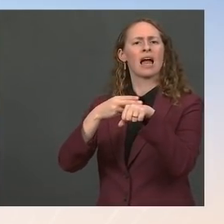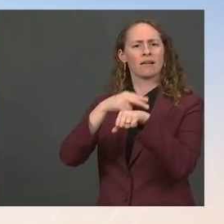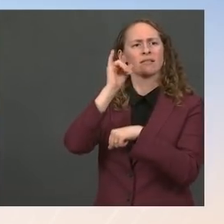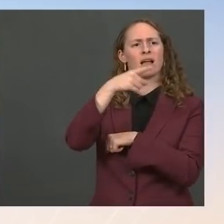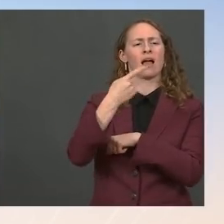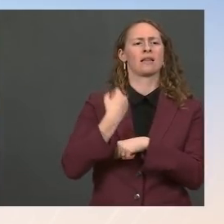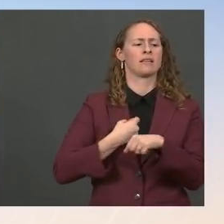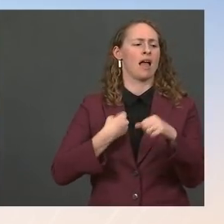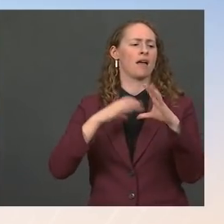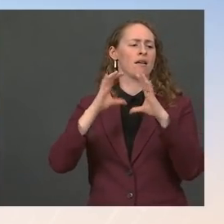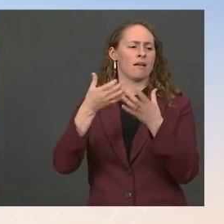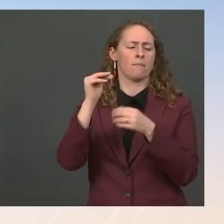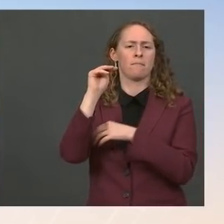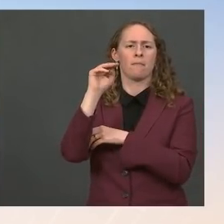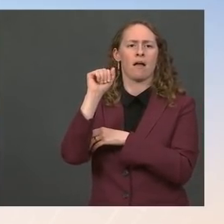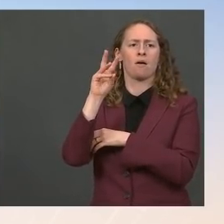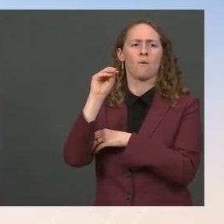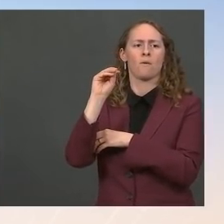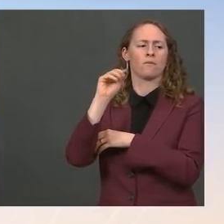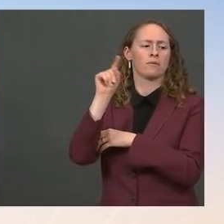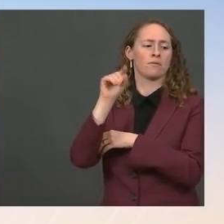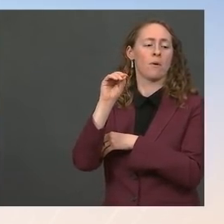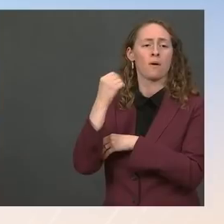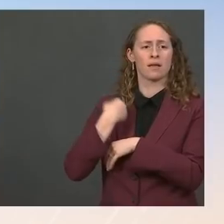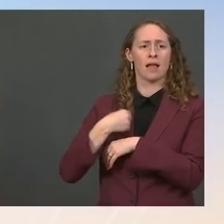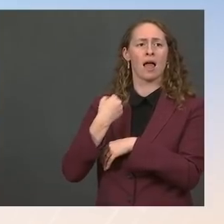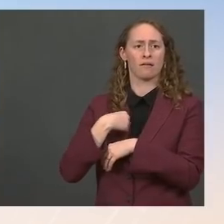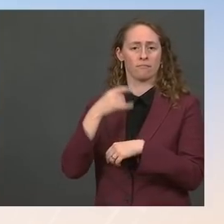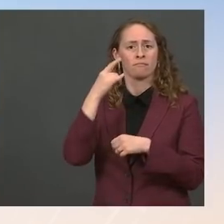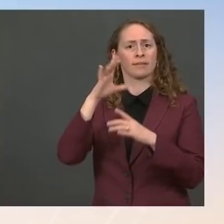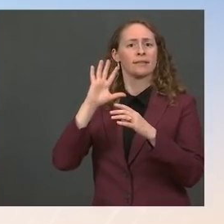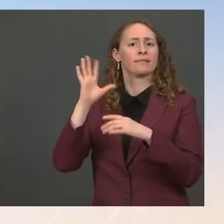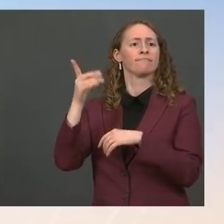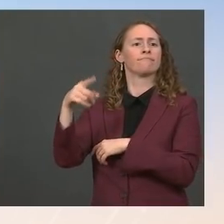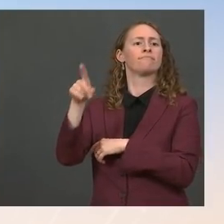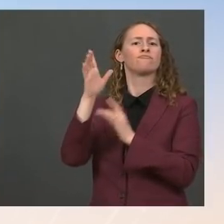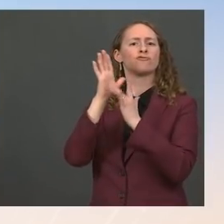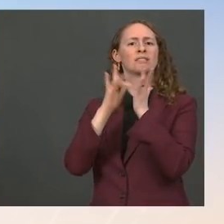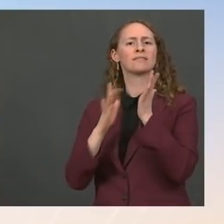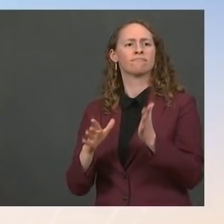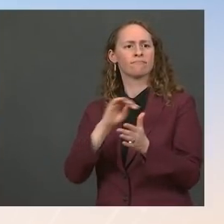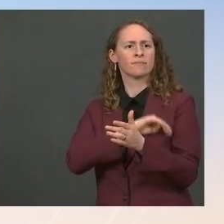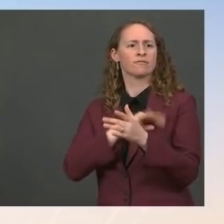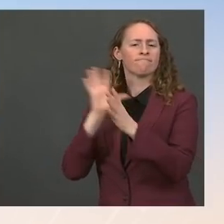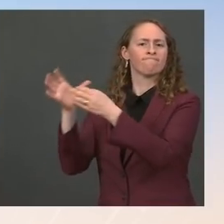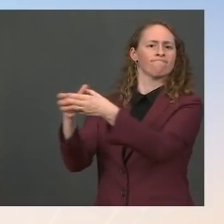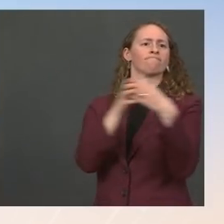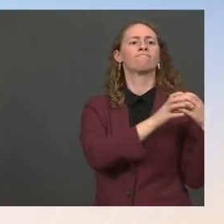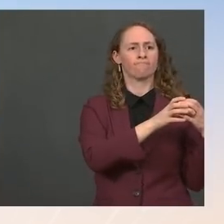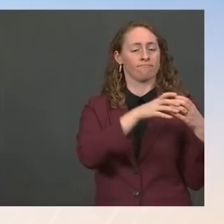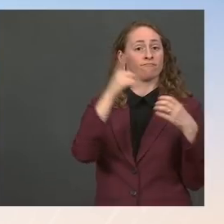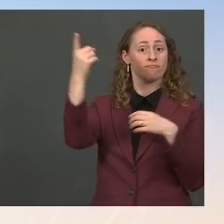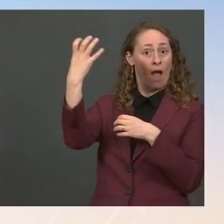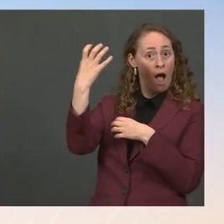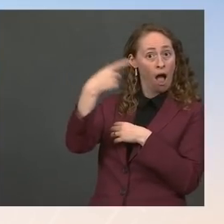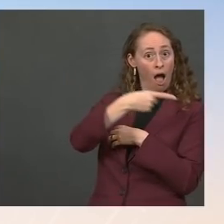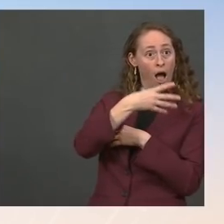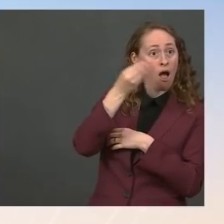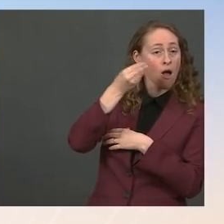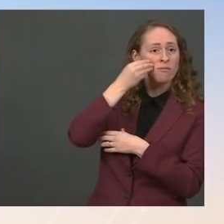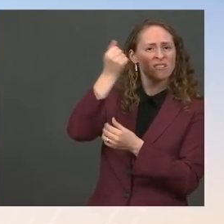17 American and Canadian missionaries is asking for $17 million for their release, $1 million per